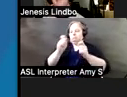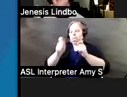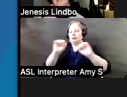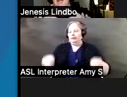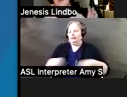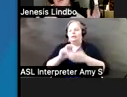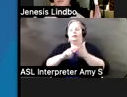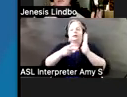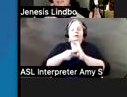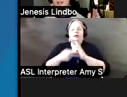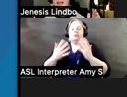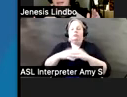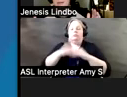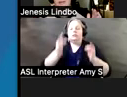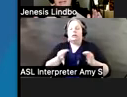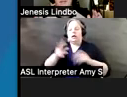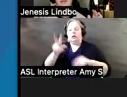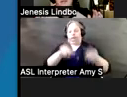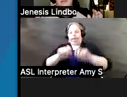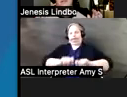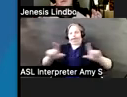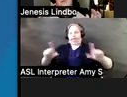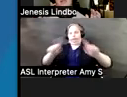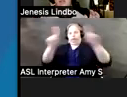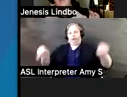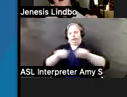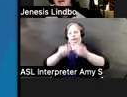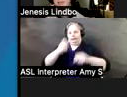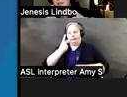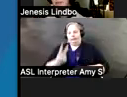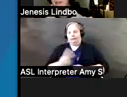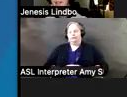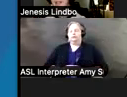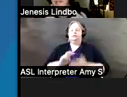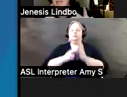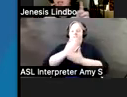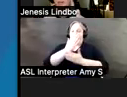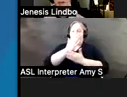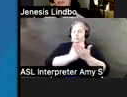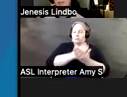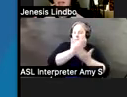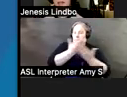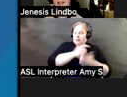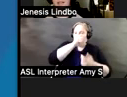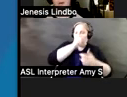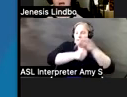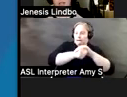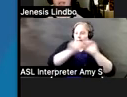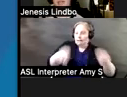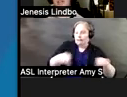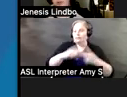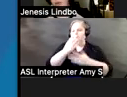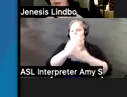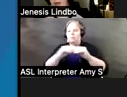This means deciding what you can see on the screen. So can you hide certain things? Can you make certain areas